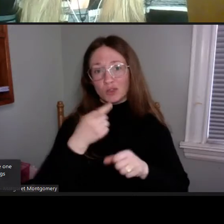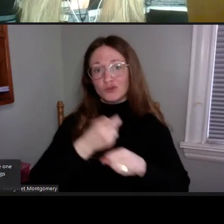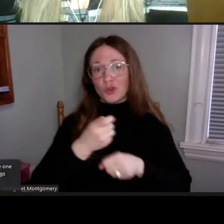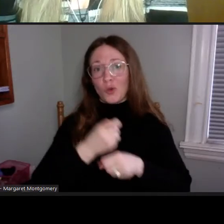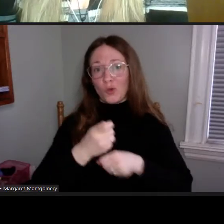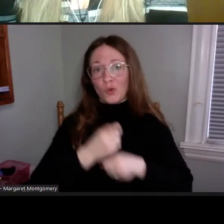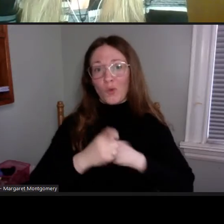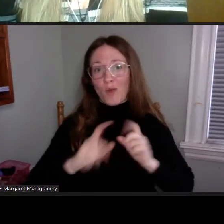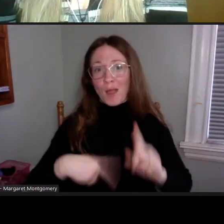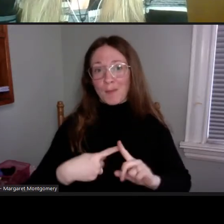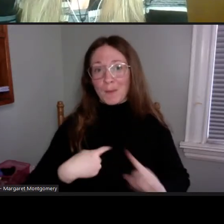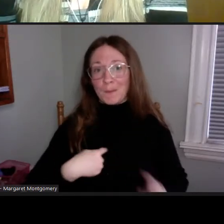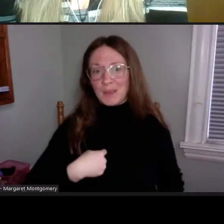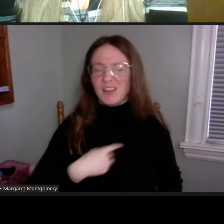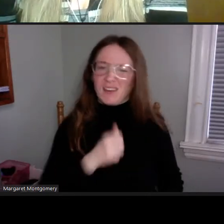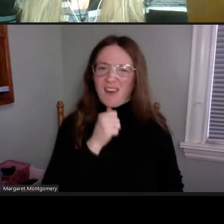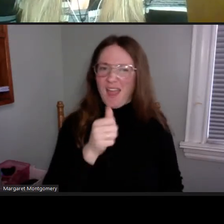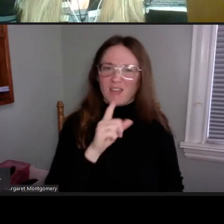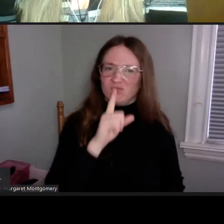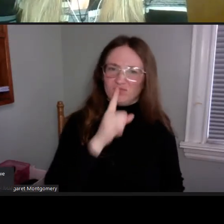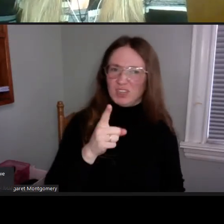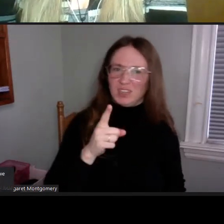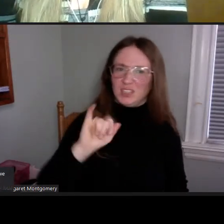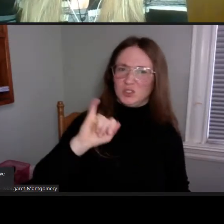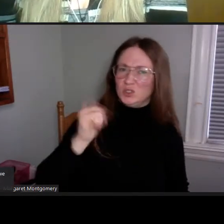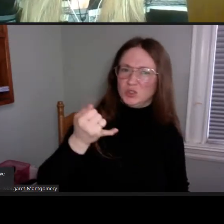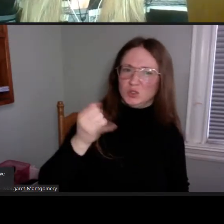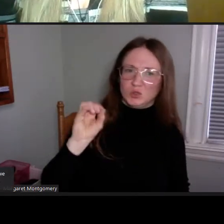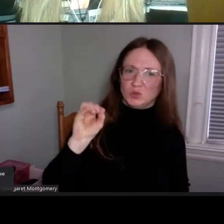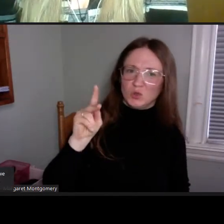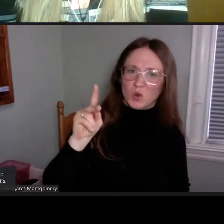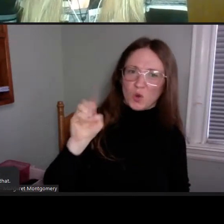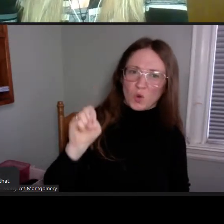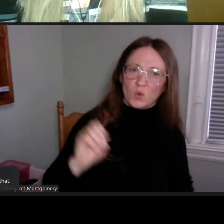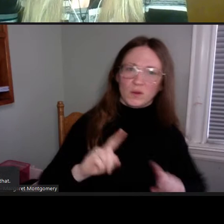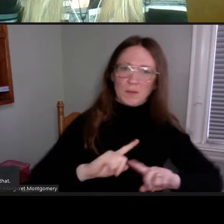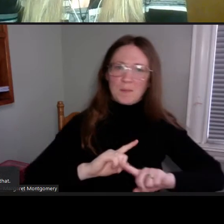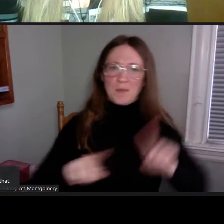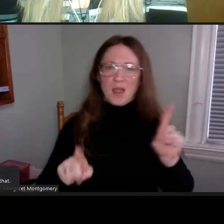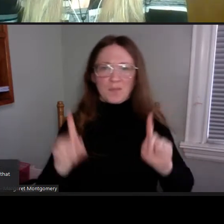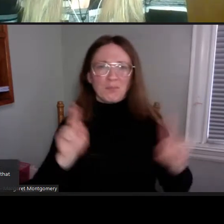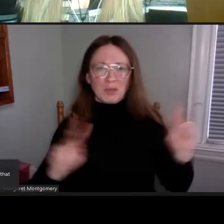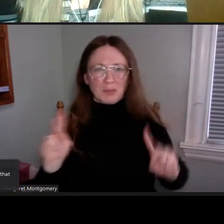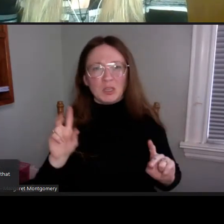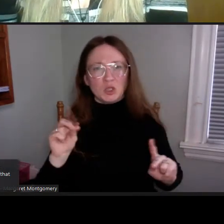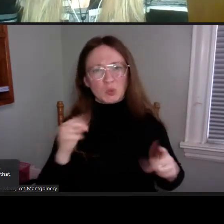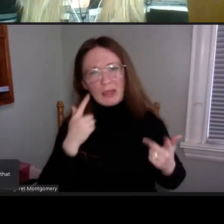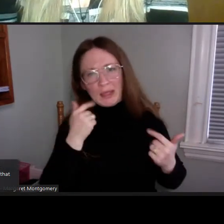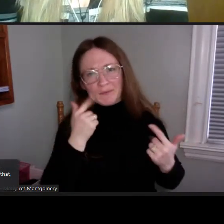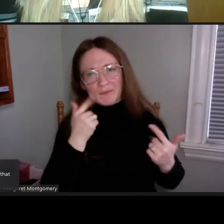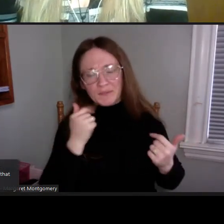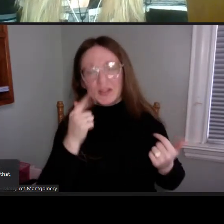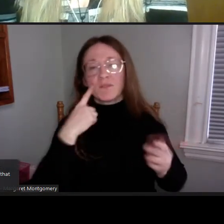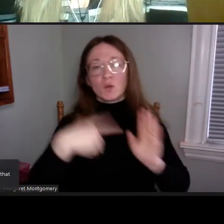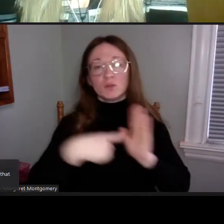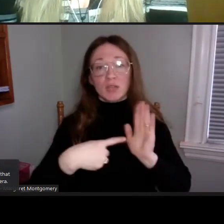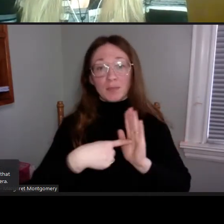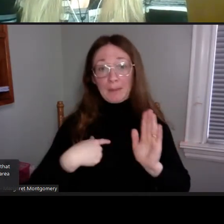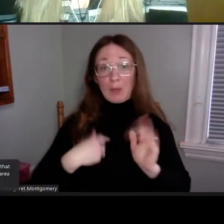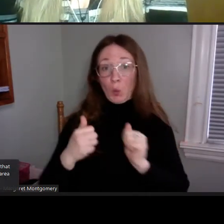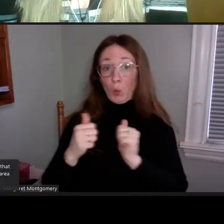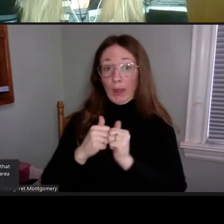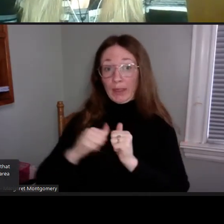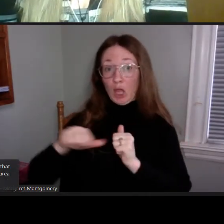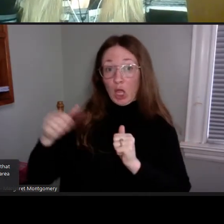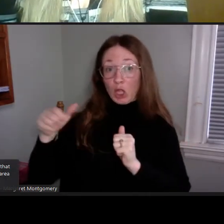and it's not really a joke, but it's people, we laugh about it because it's just so funny, is that when I'm with an individual and I'm in an area that I know